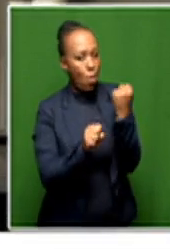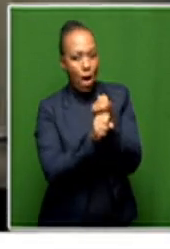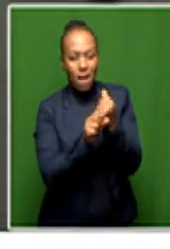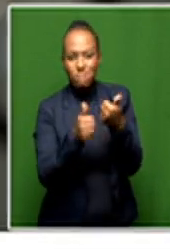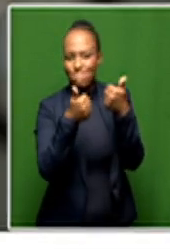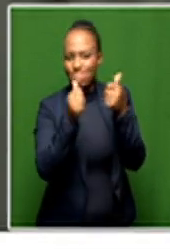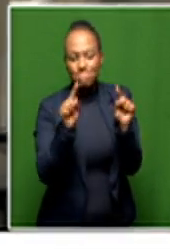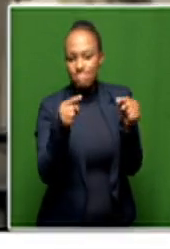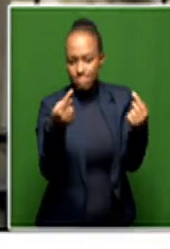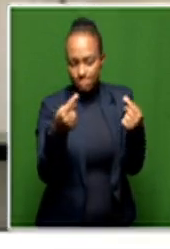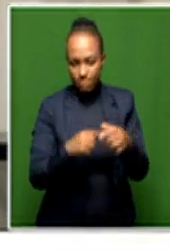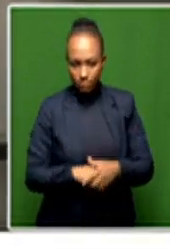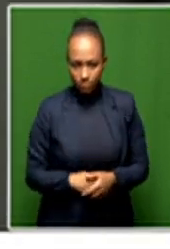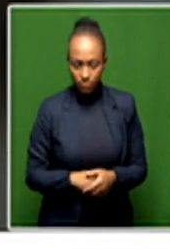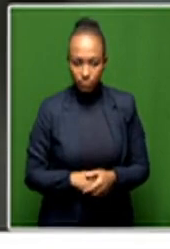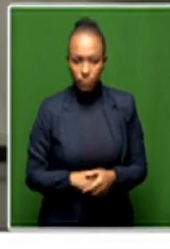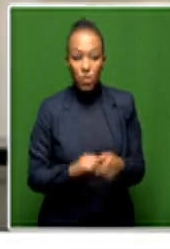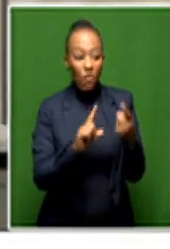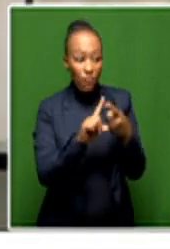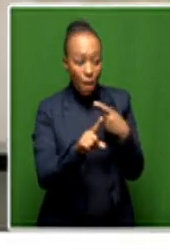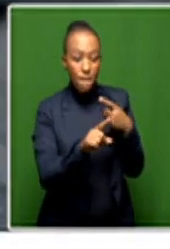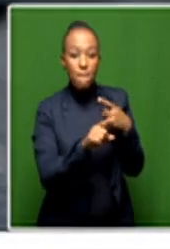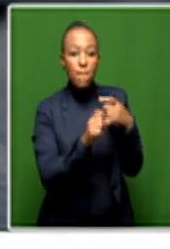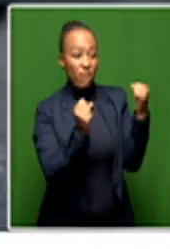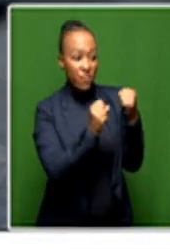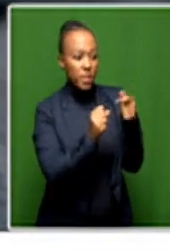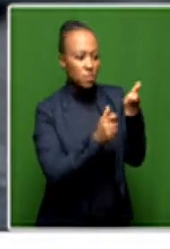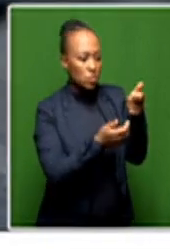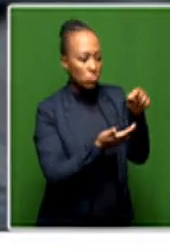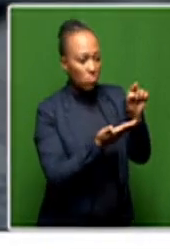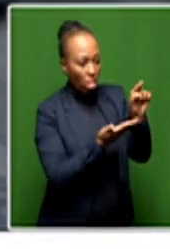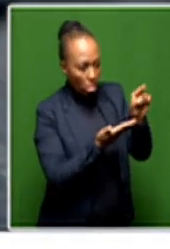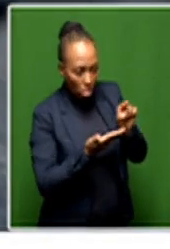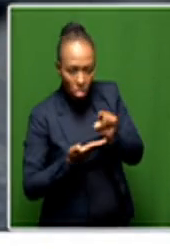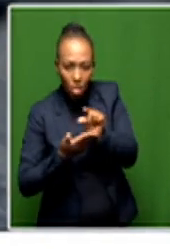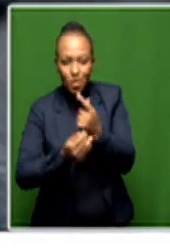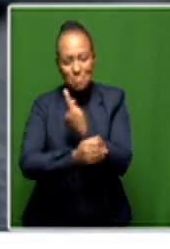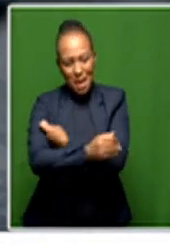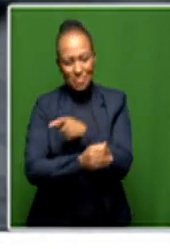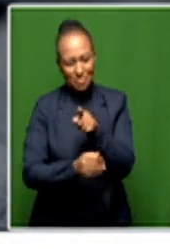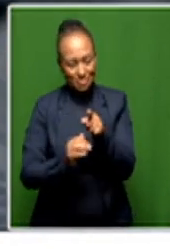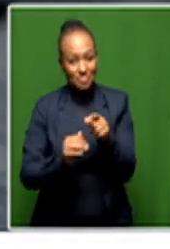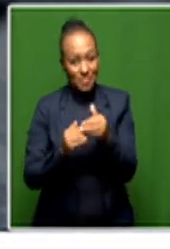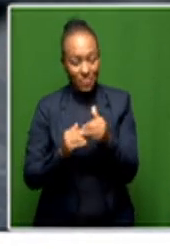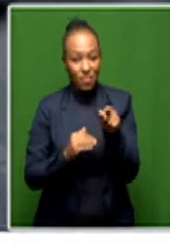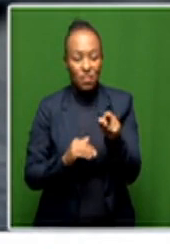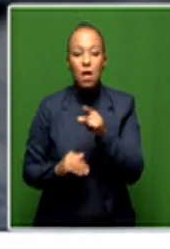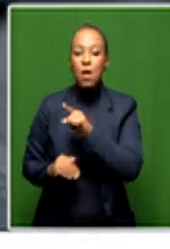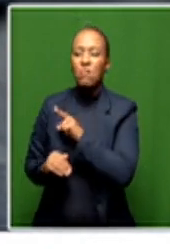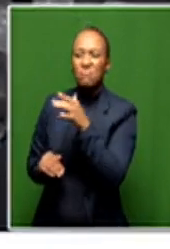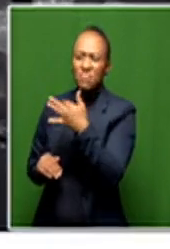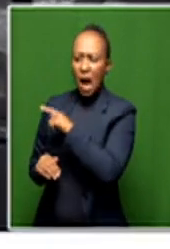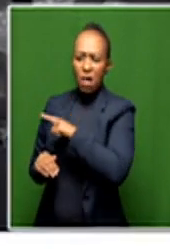that vaccine out of the fridge. How long? I mean, that is a question. So if in fact it is